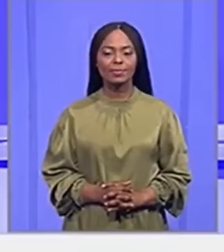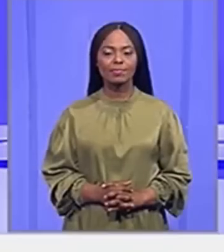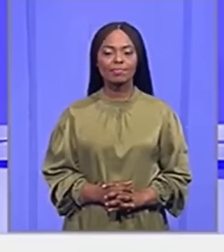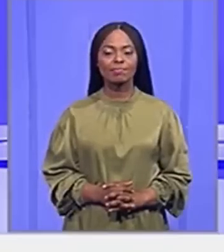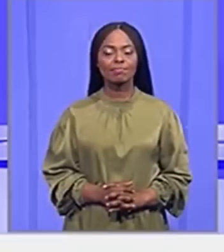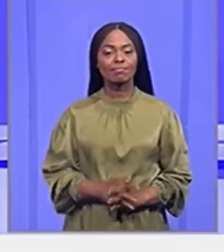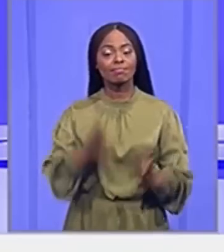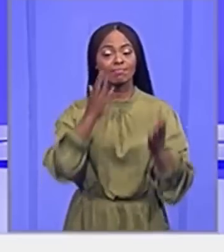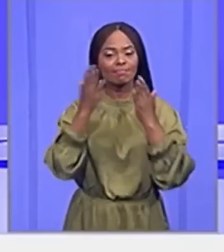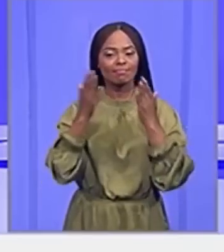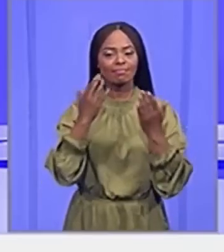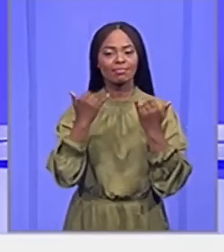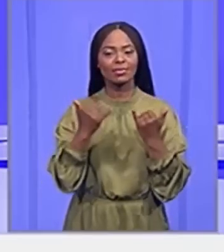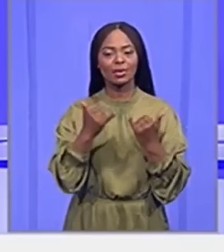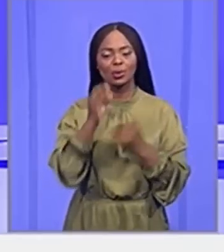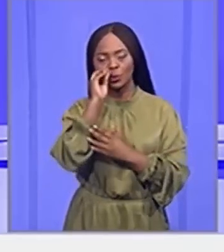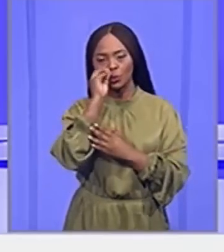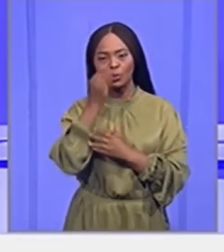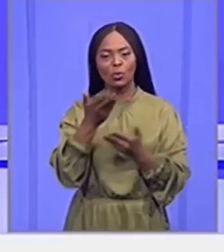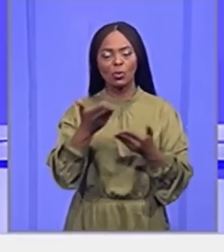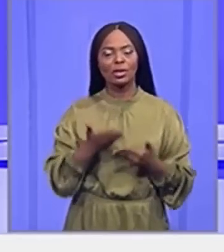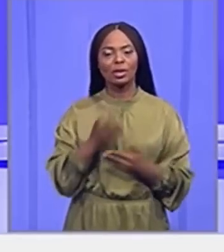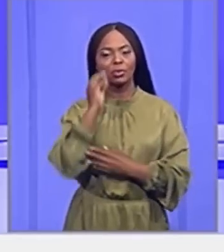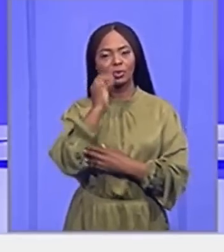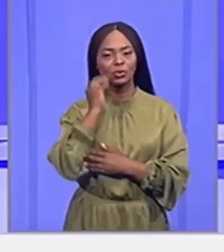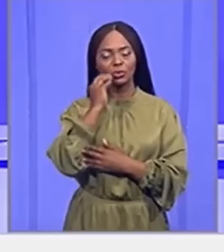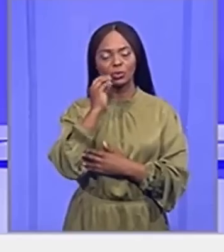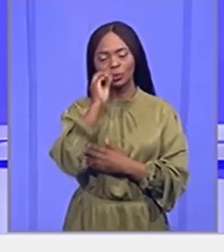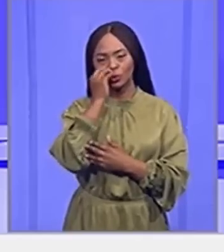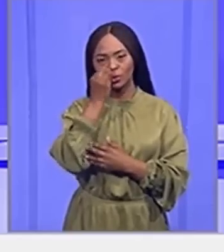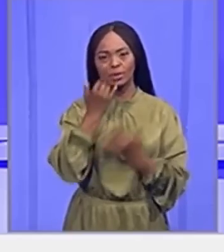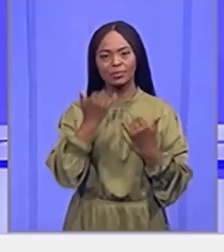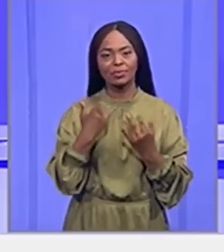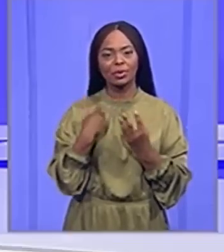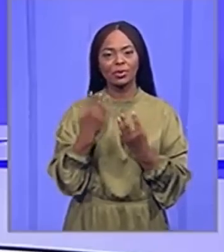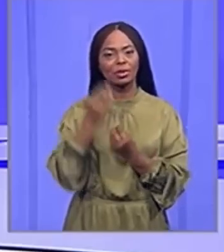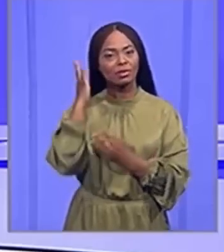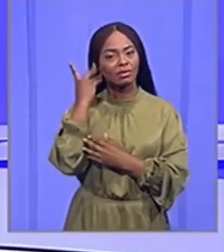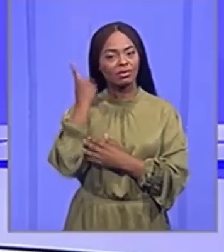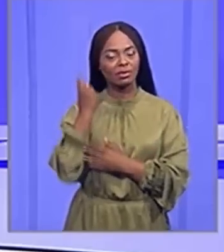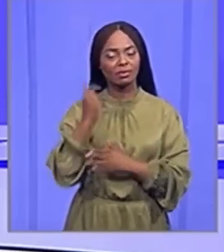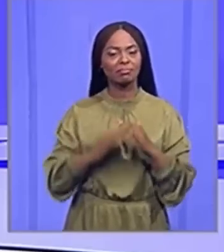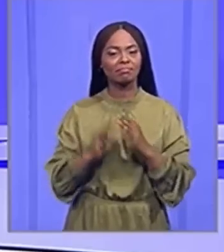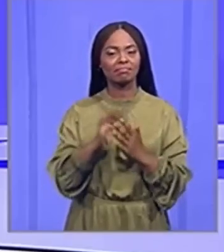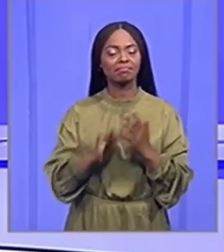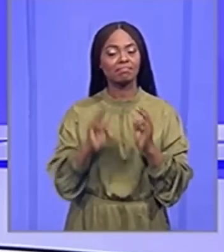Dumela mohi ra amohela ditaba tsa Sesotho ke mole Triforce Ntsholengwe di hlosa ditaba di a latela.